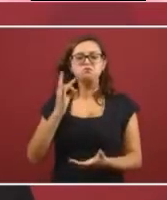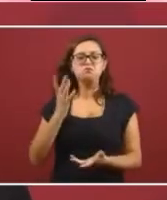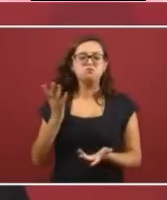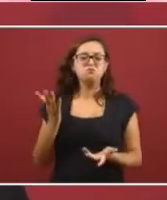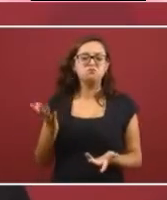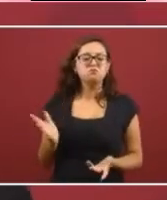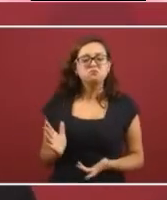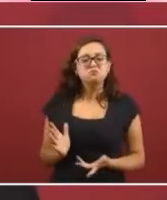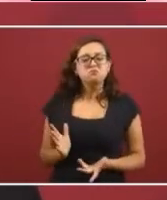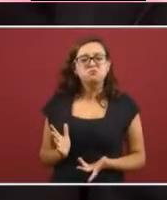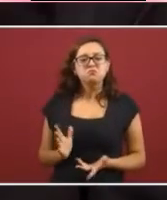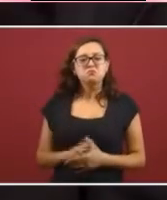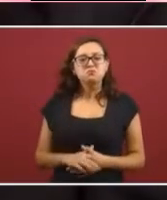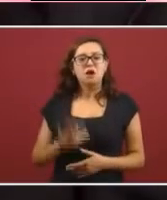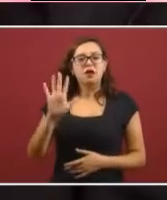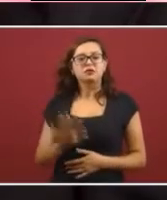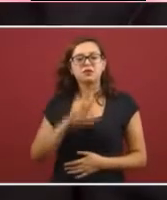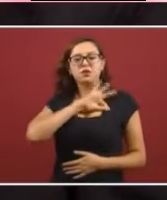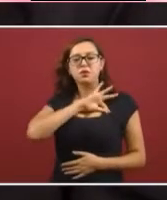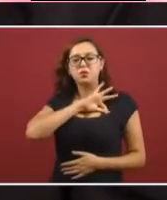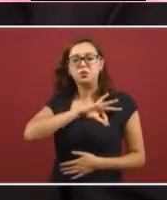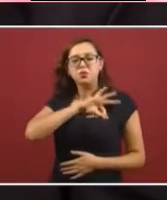It was like a tip.